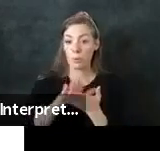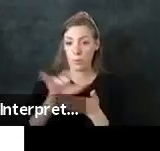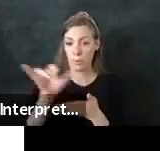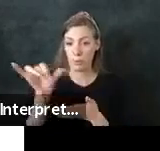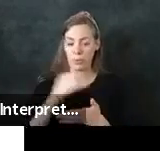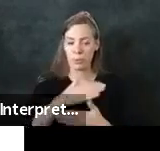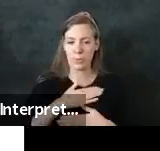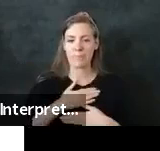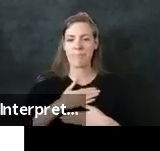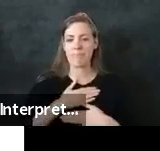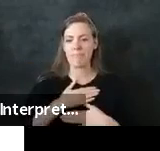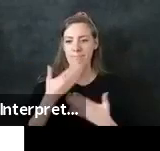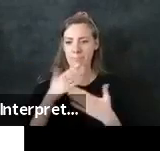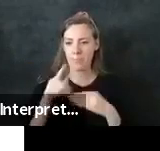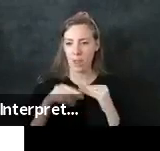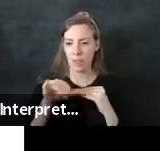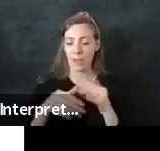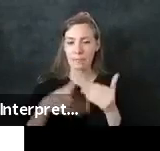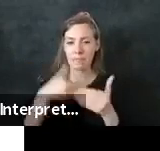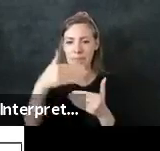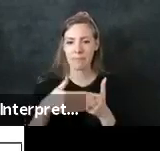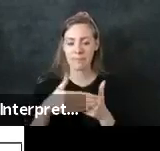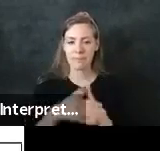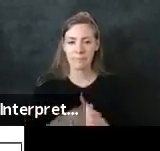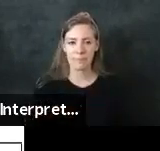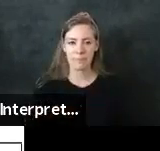pleased about that. Next slide.